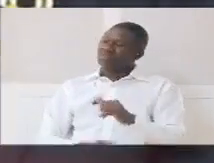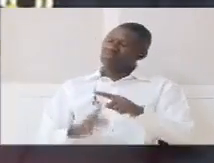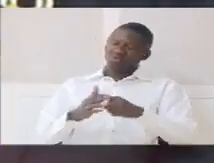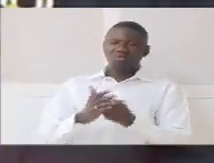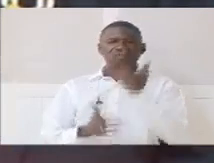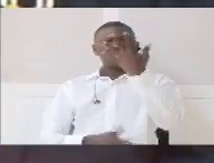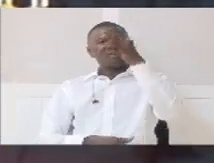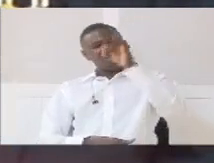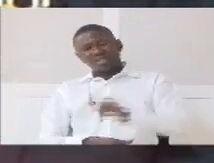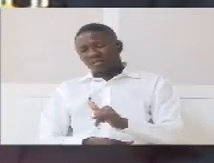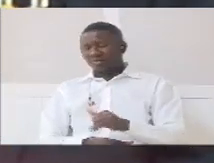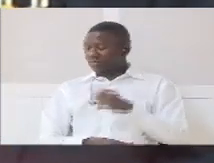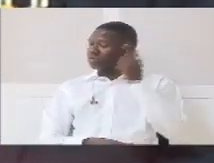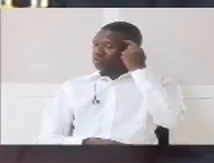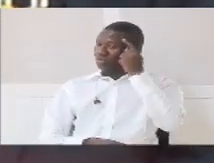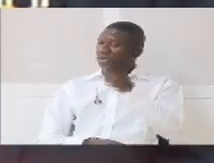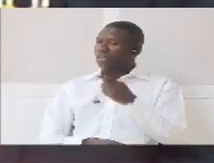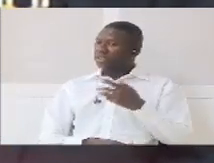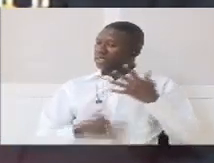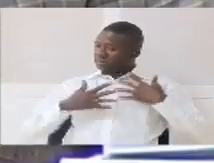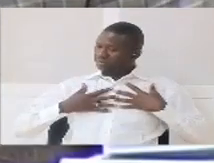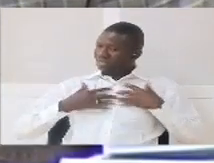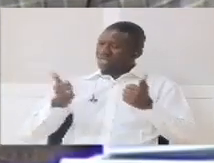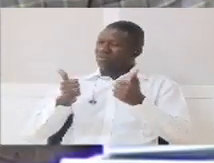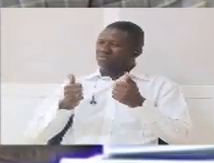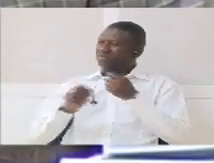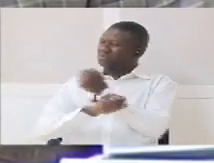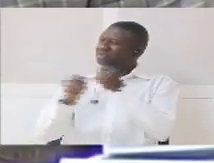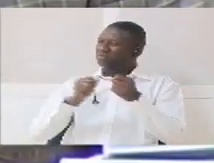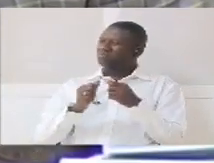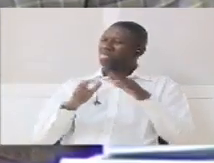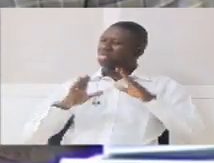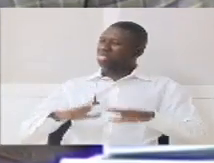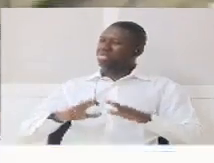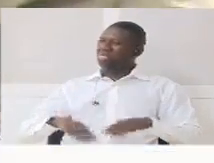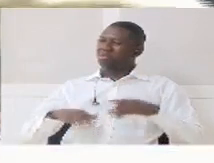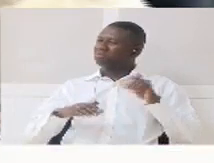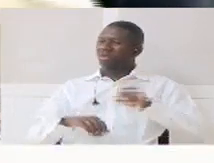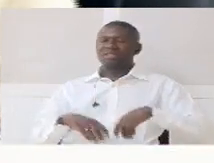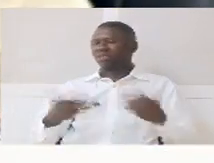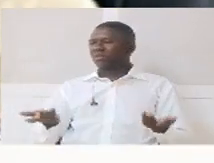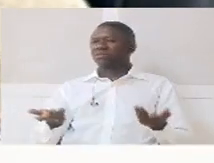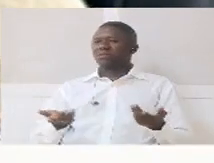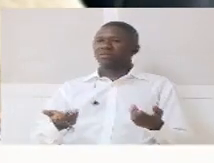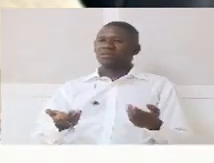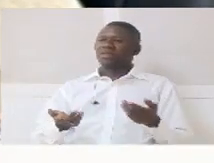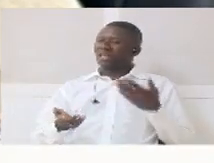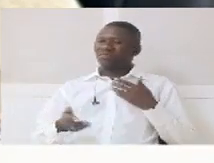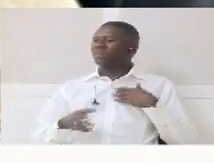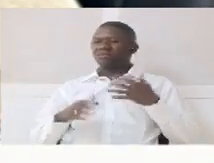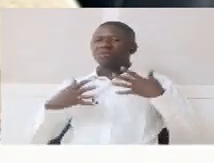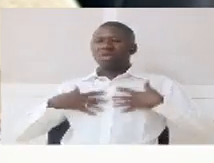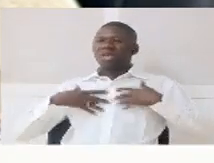Obviously, the health condition of those people will deteriorate. So new deteriorate yellow human right violation mobico for that. And if